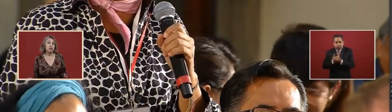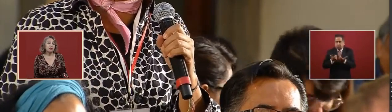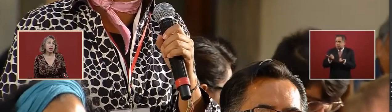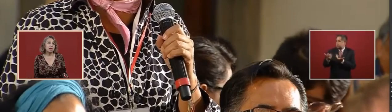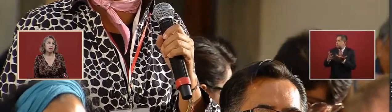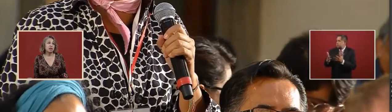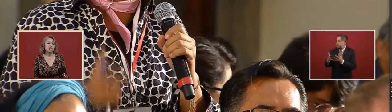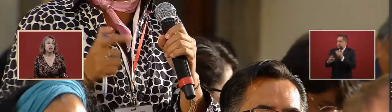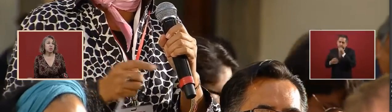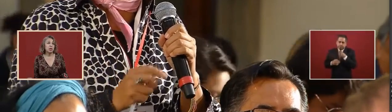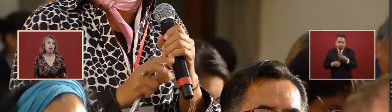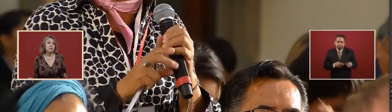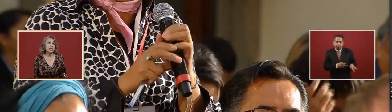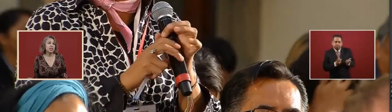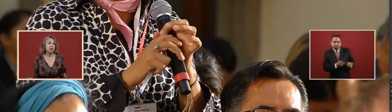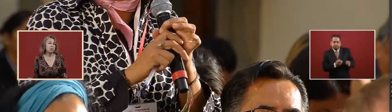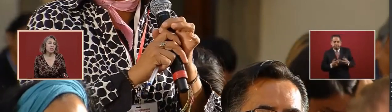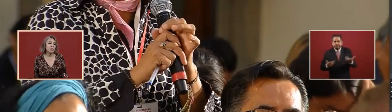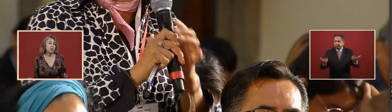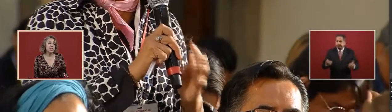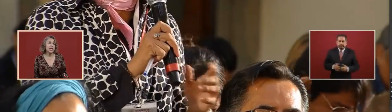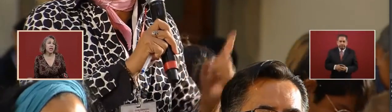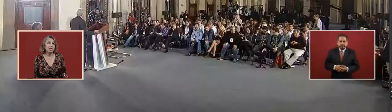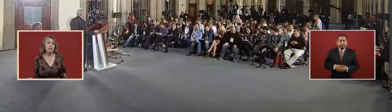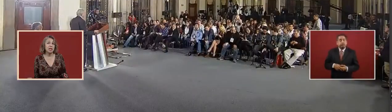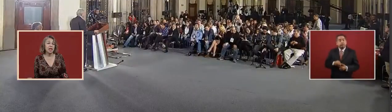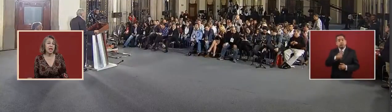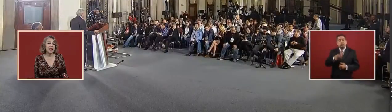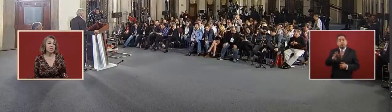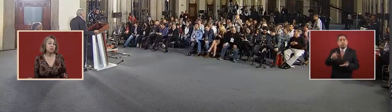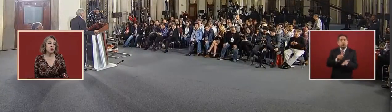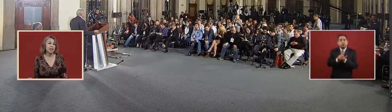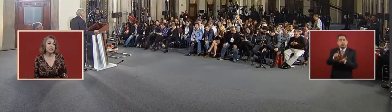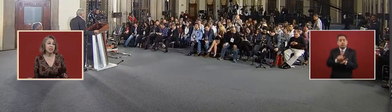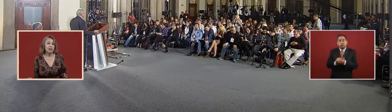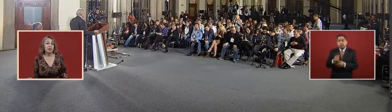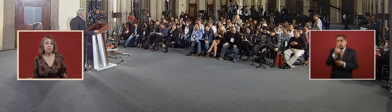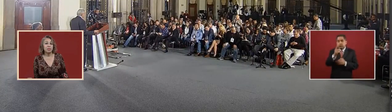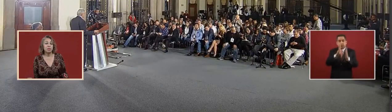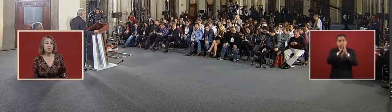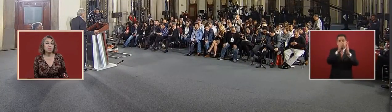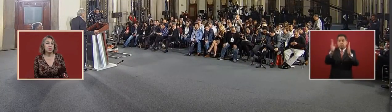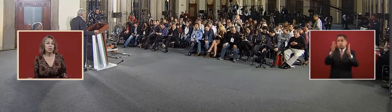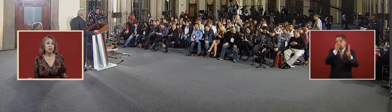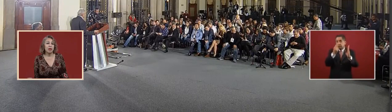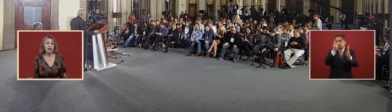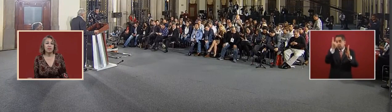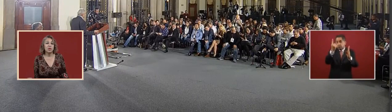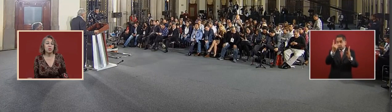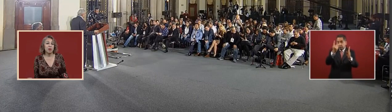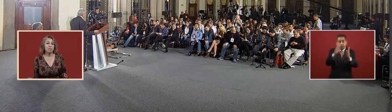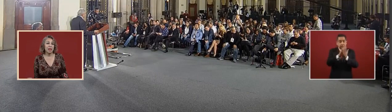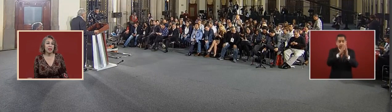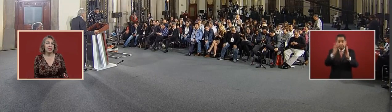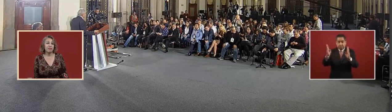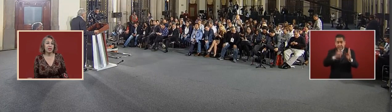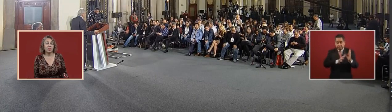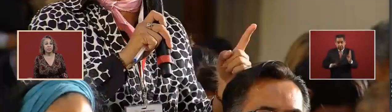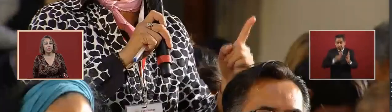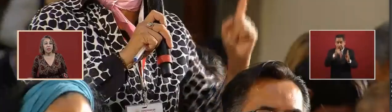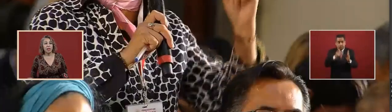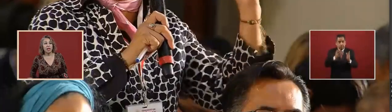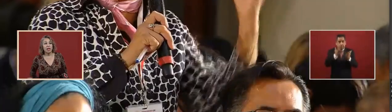so the turtles were coming, and so the people were taking the eggs because the people have no other way of making a